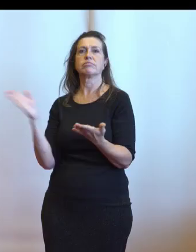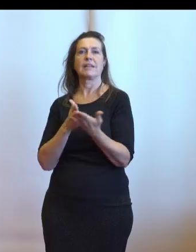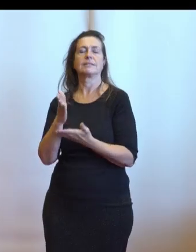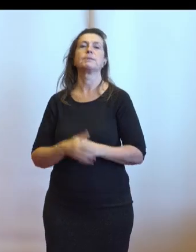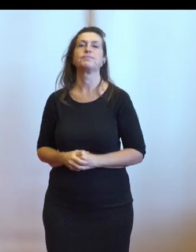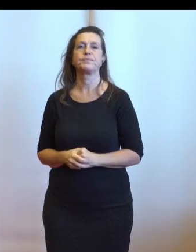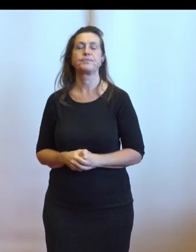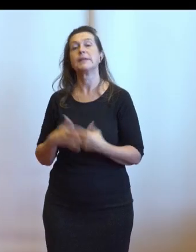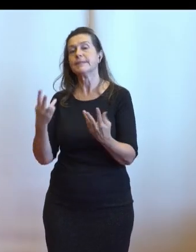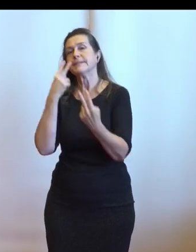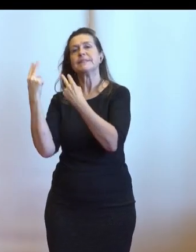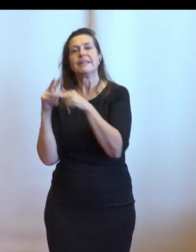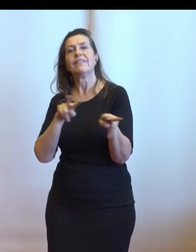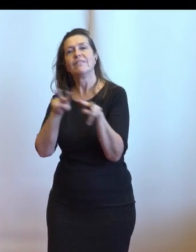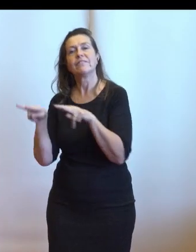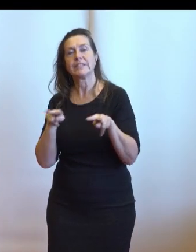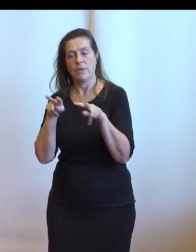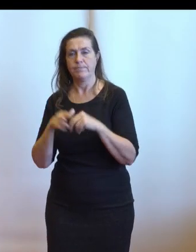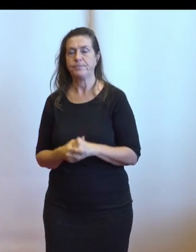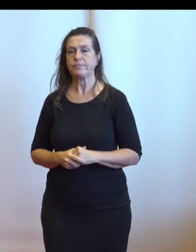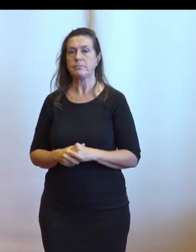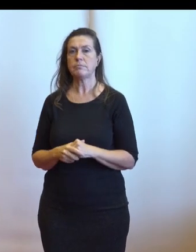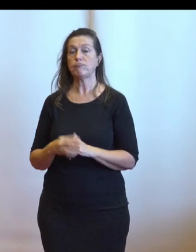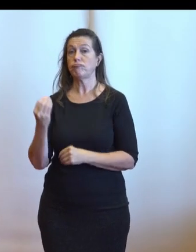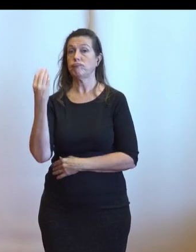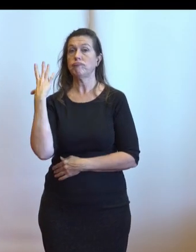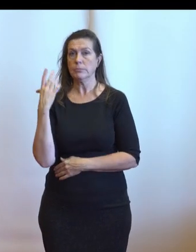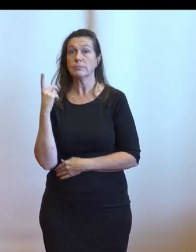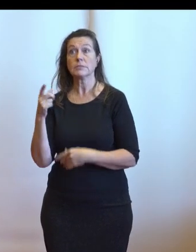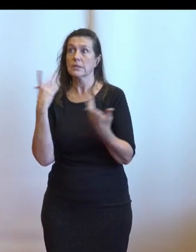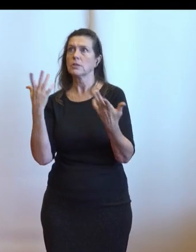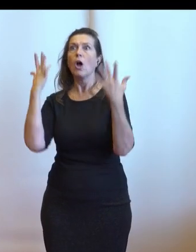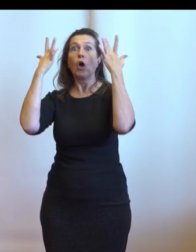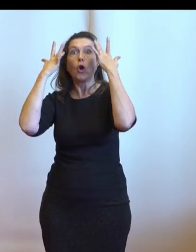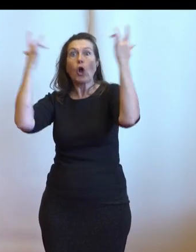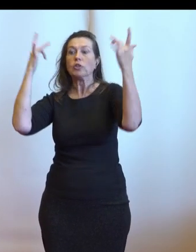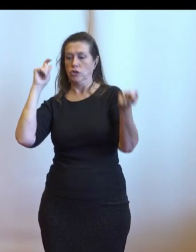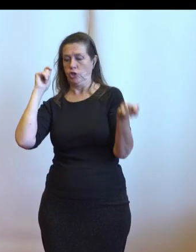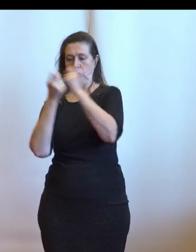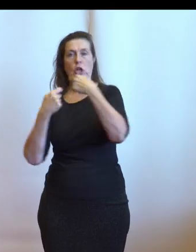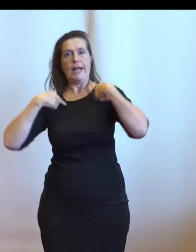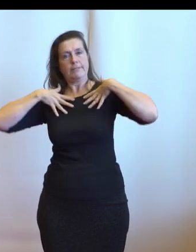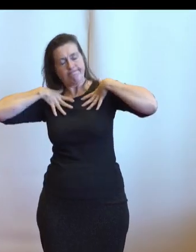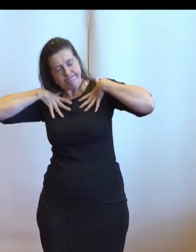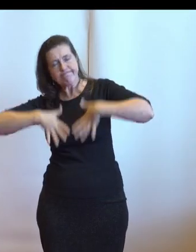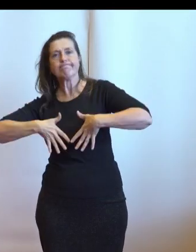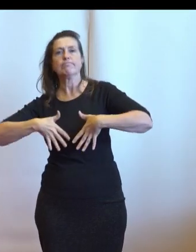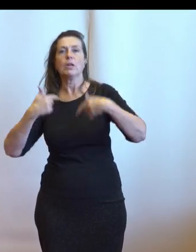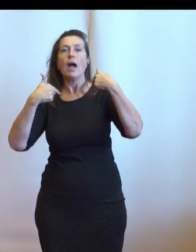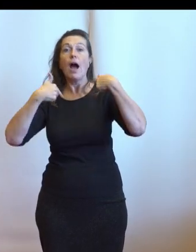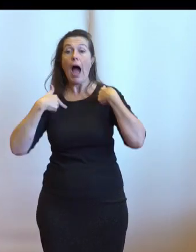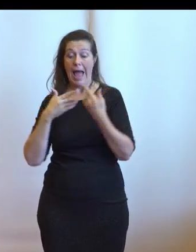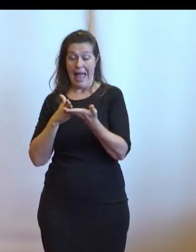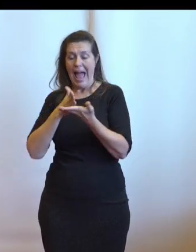So one of the things that we wanted to do as part of the work we've been doing to drive cultural change is to reframe accessibility for our colleagues